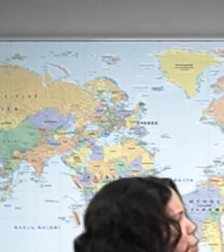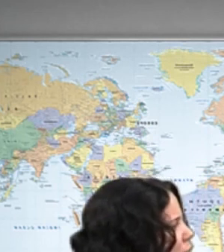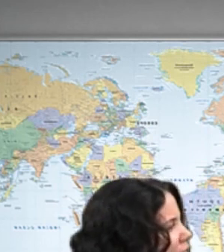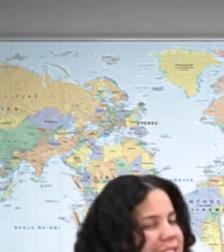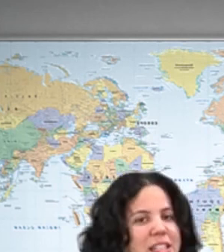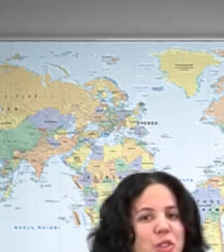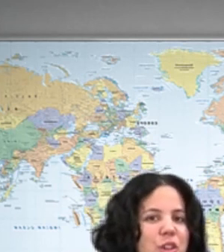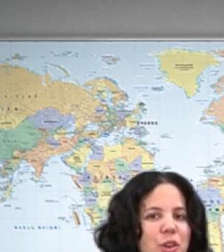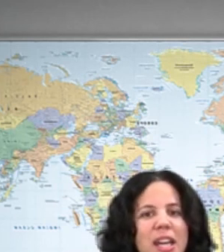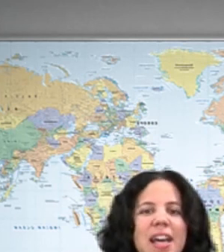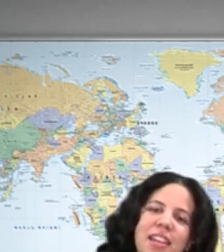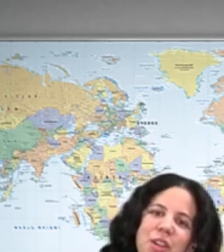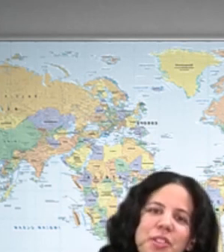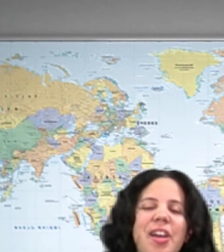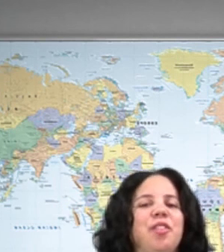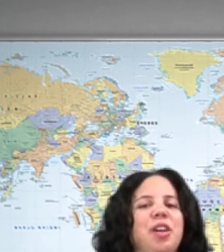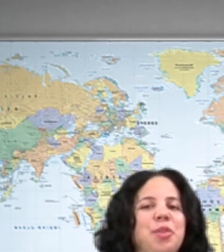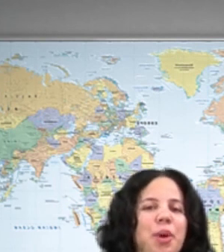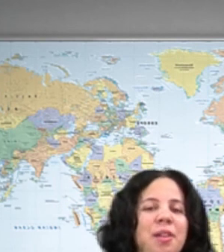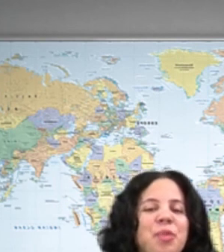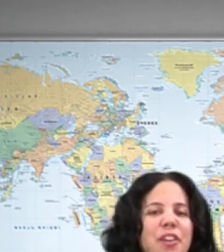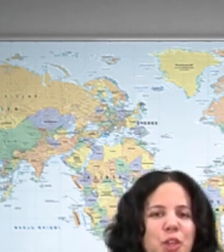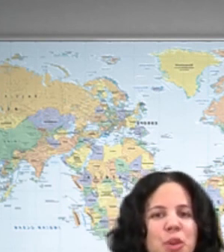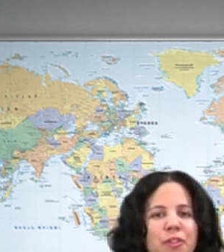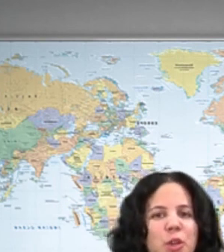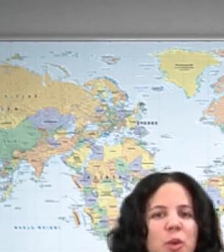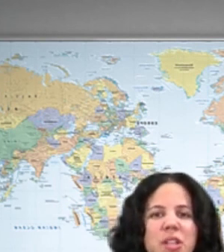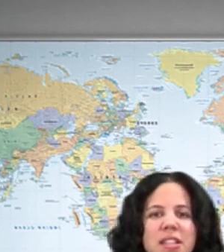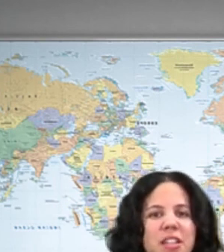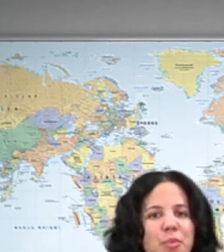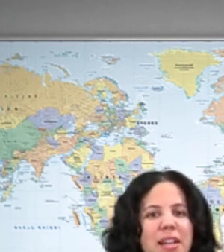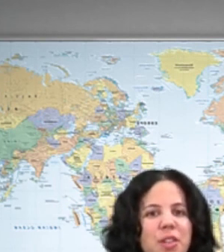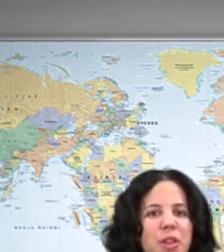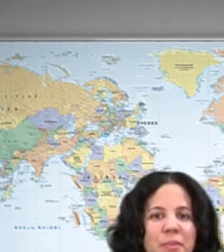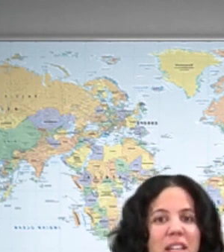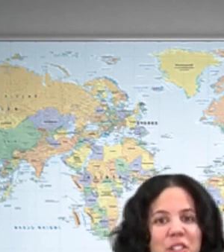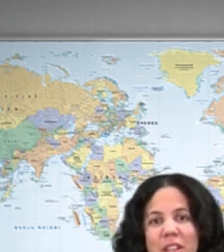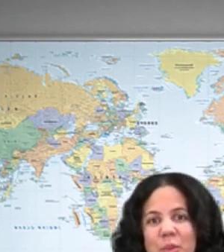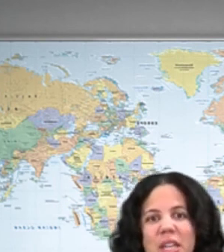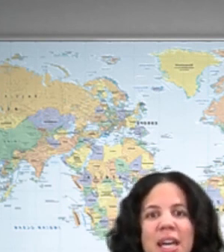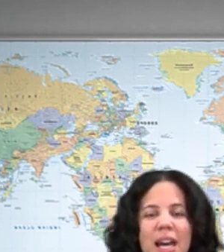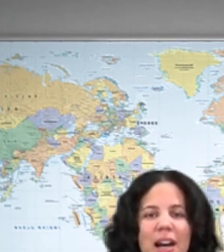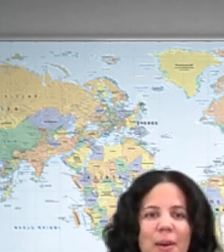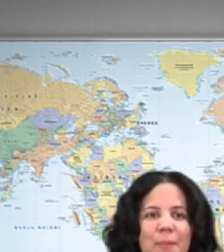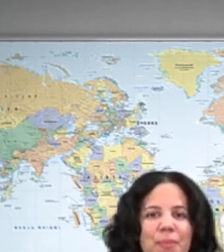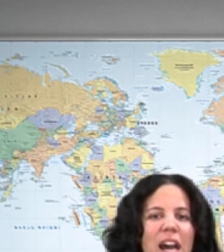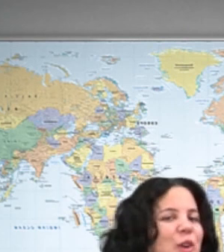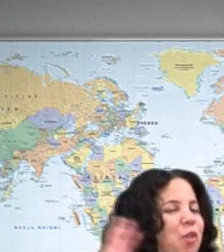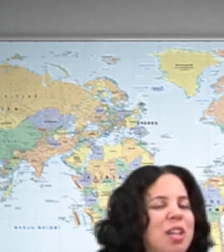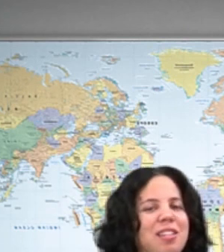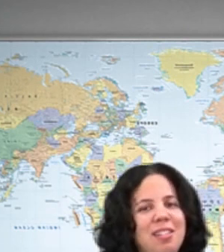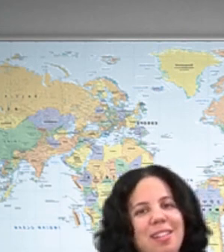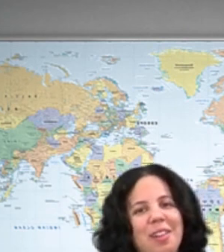sir, for joining us in studio, and thank you as well, viewer, for always sticking to My Zone and making sure that we are